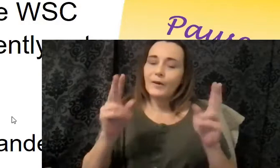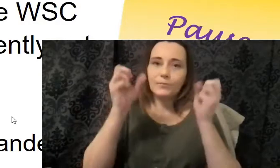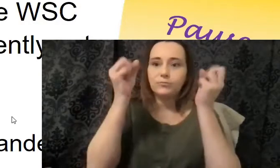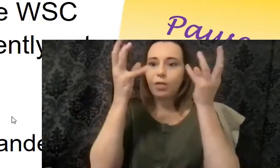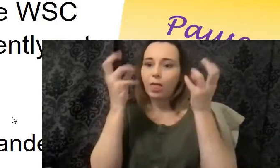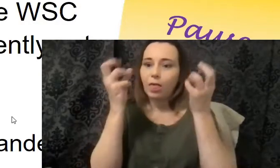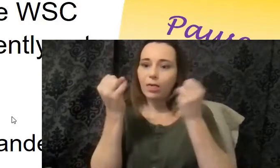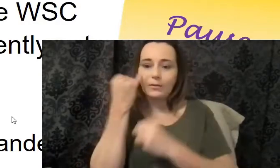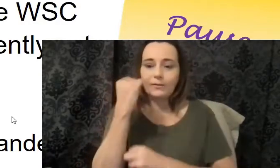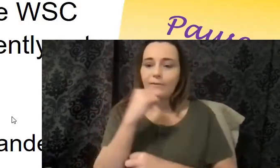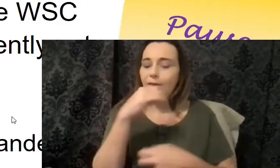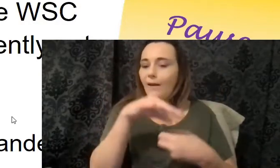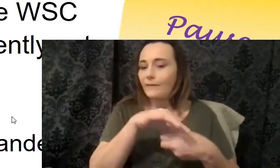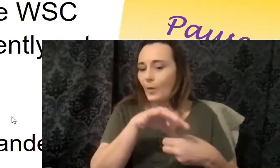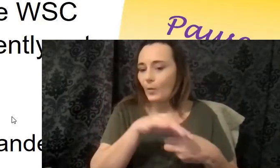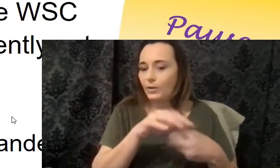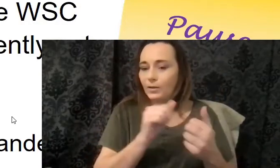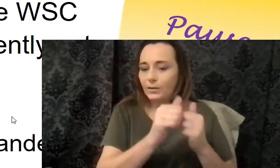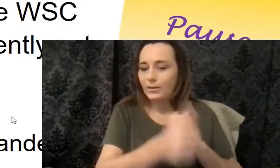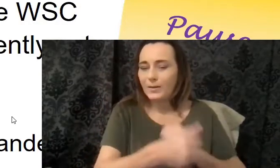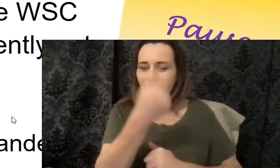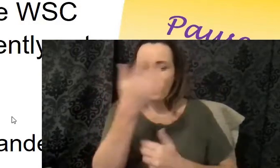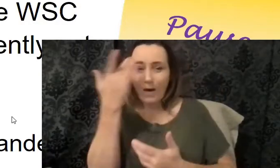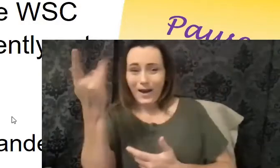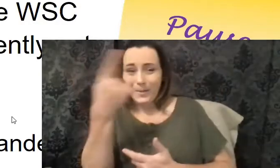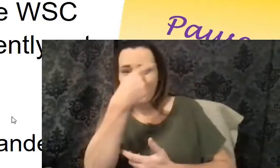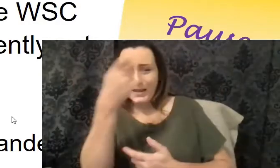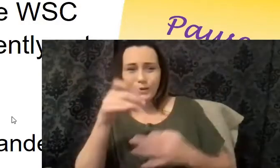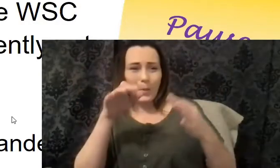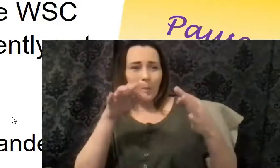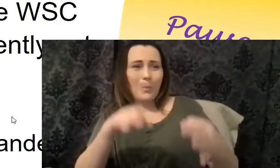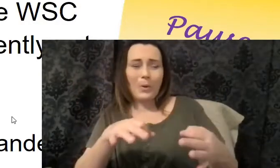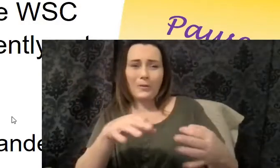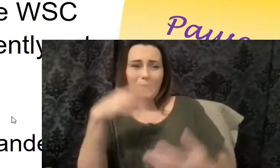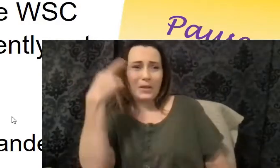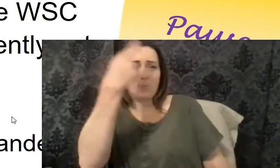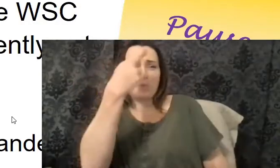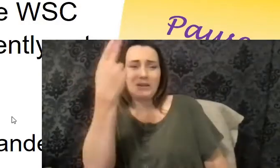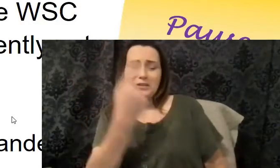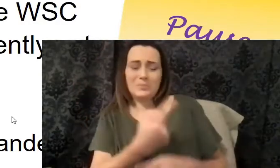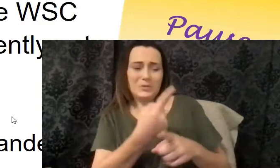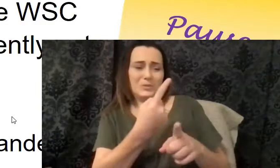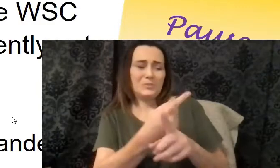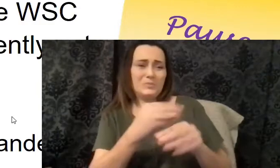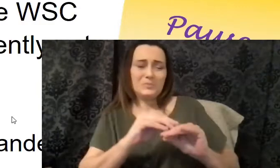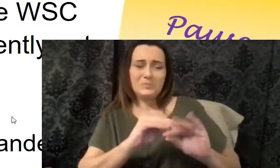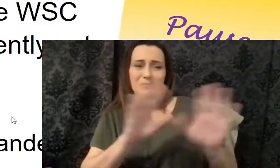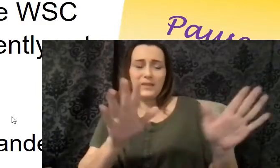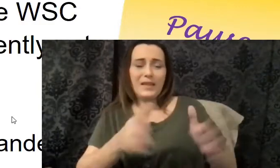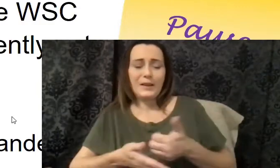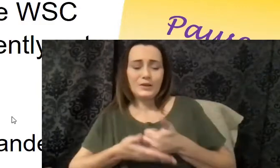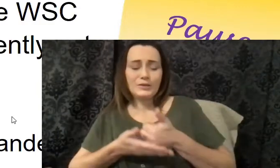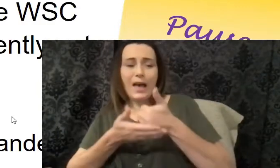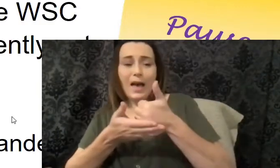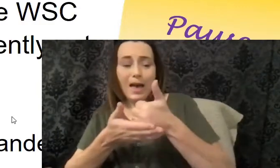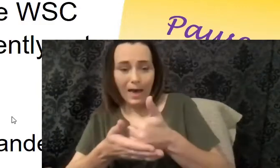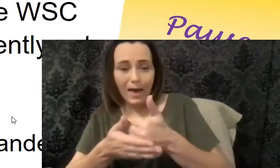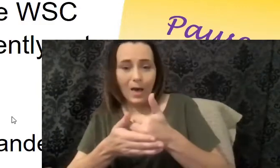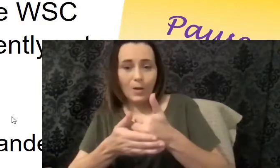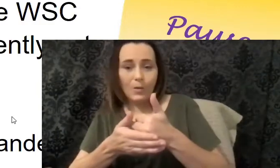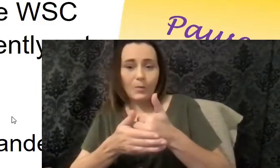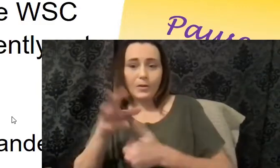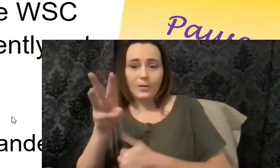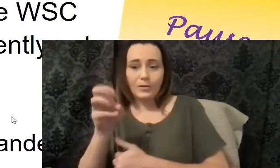these weren't voted in because they're perfectly reasonable. There's nothing unreasonable about them. They're to help the conference, so